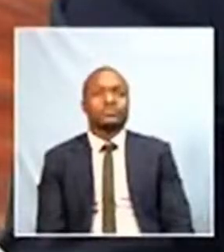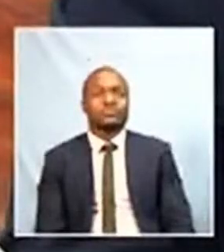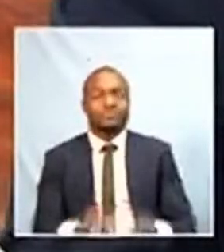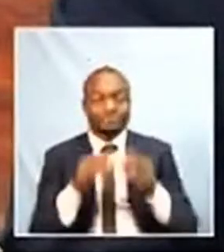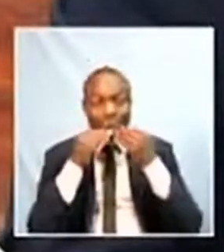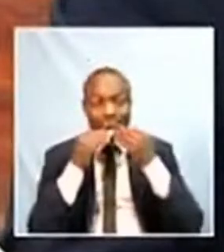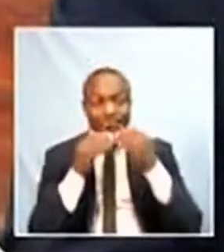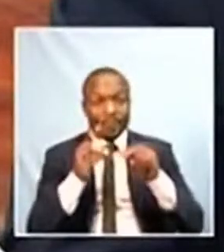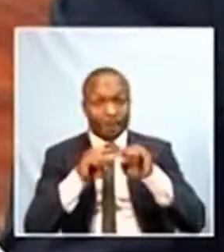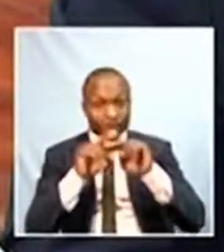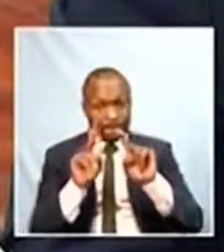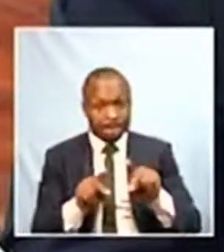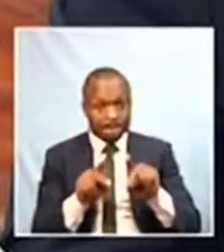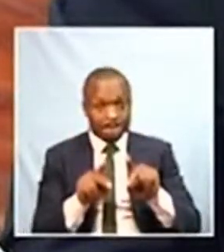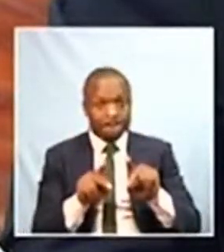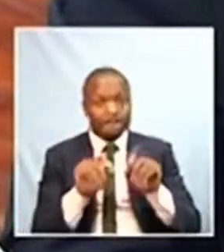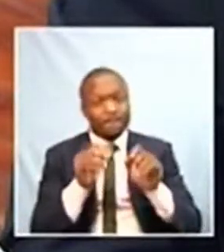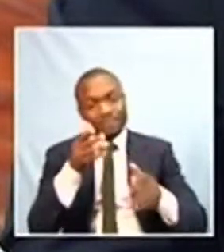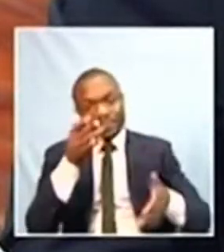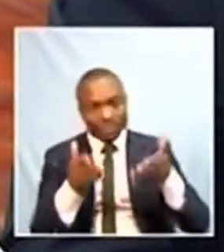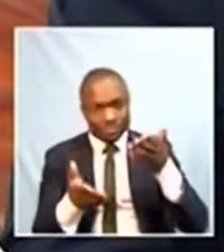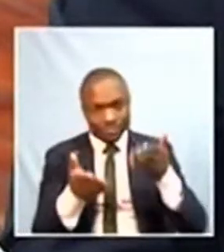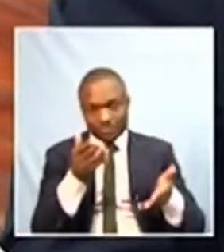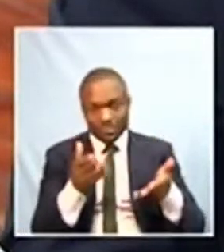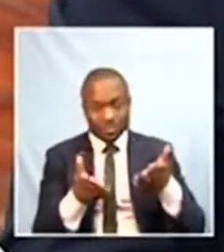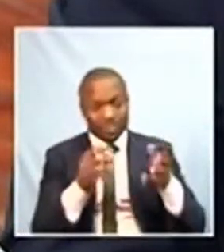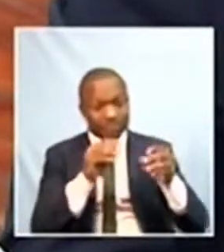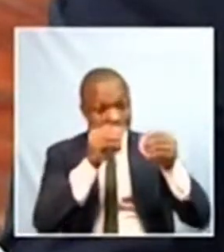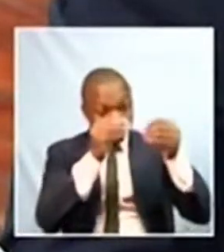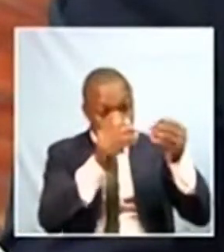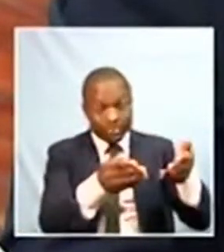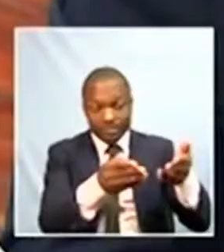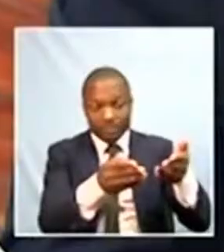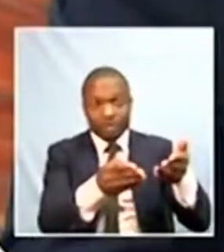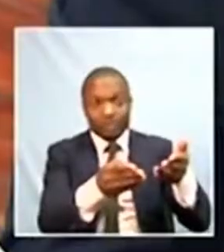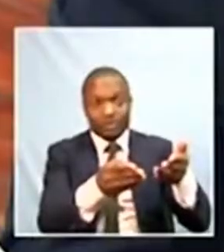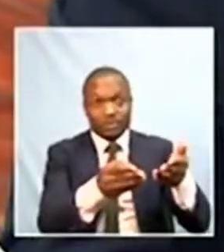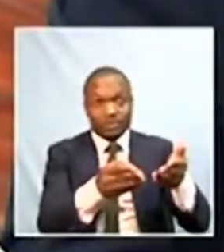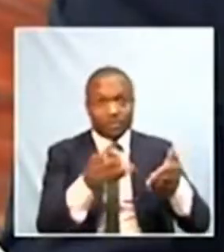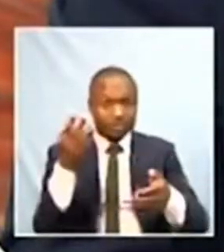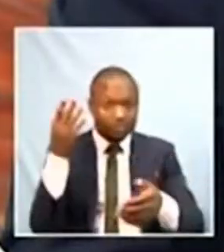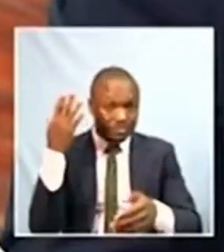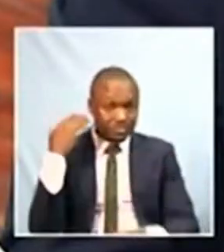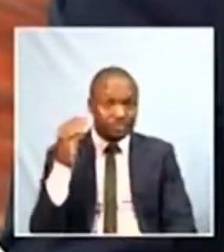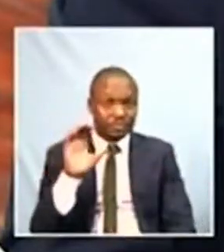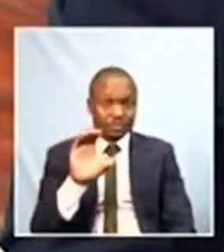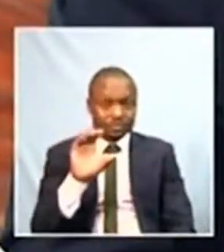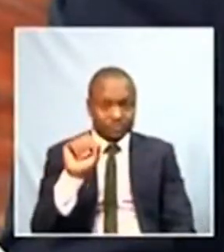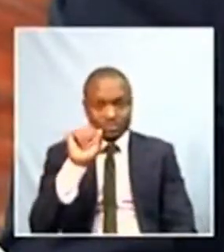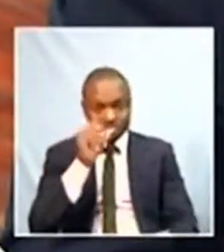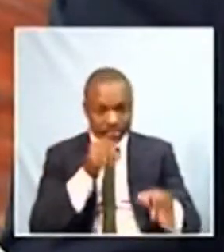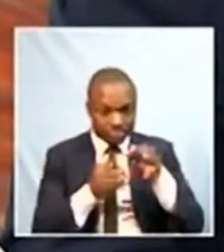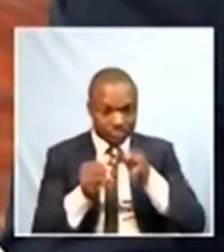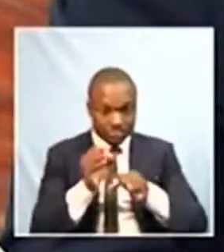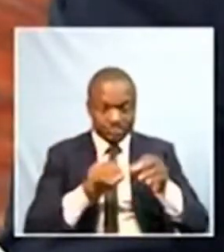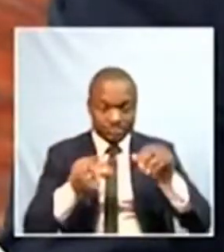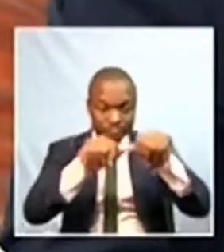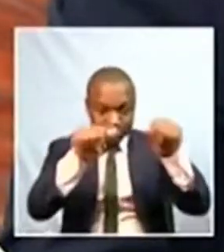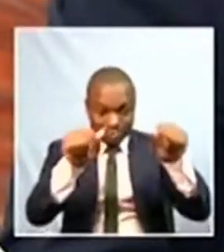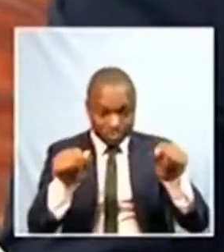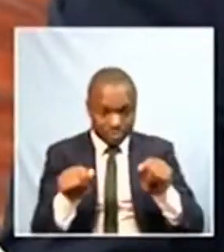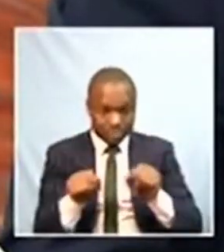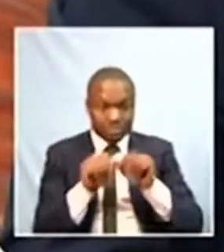Thank you very much, Chair. Maybe I refer to the former CS to highlight on the general challenges